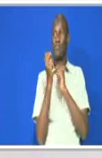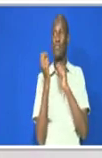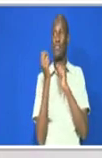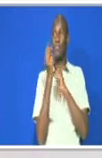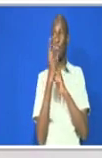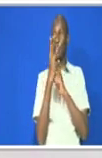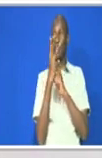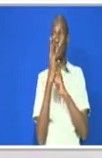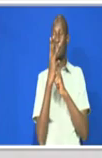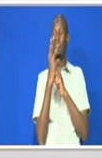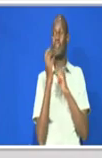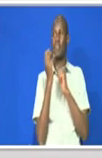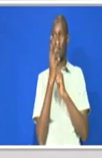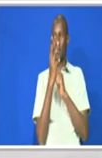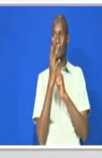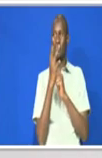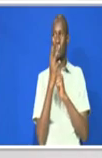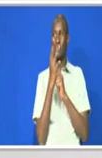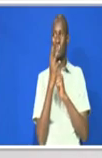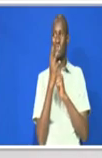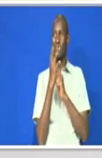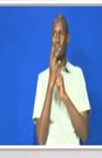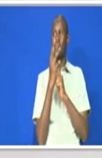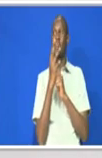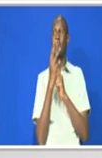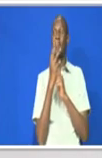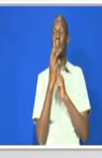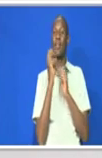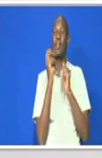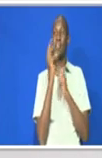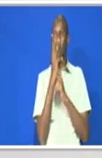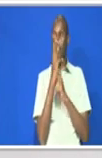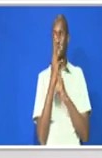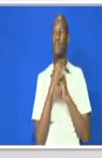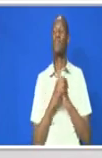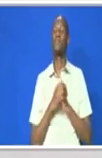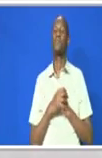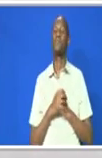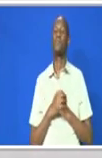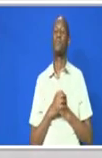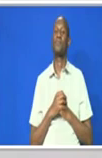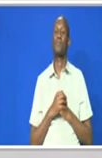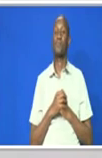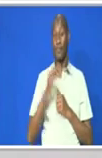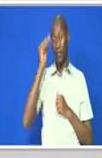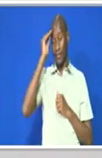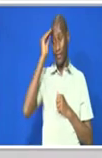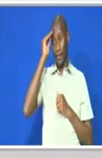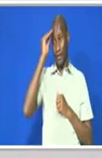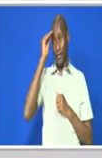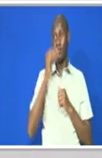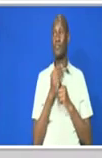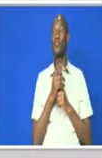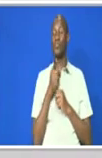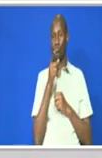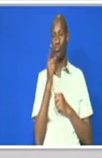12, 13. My answer is 13. Lana,